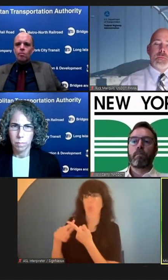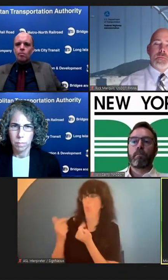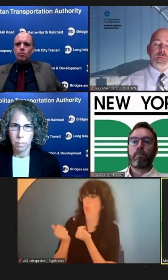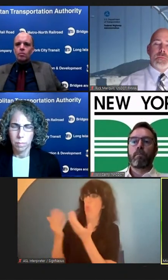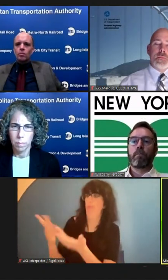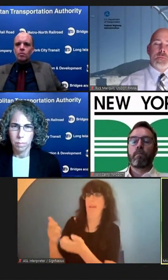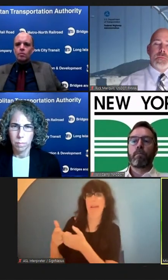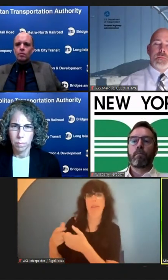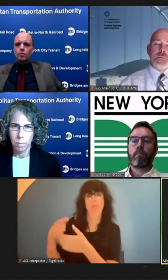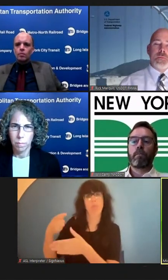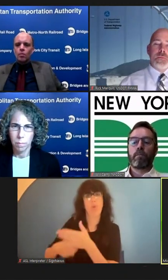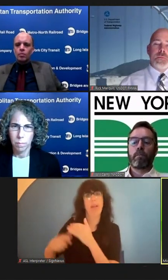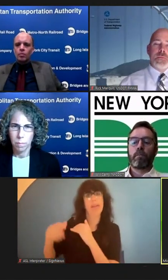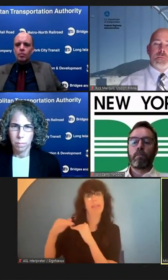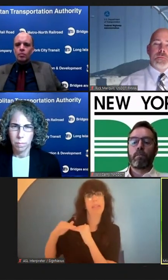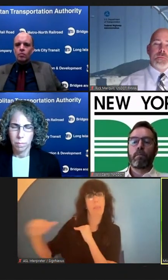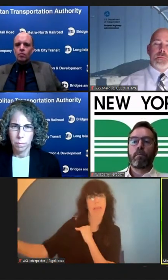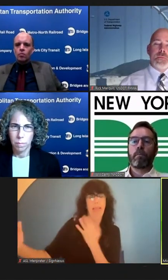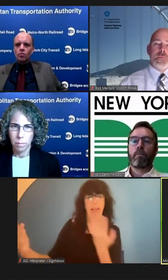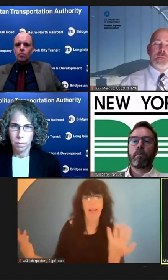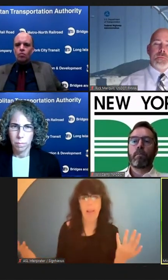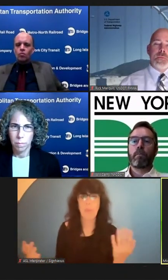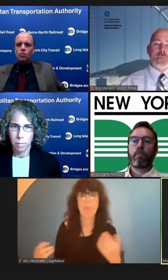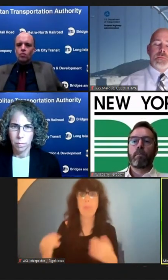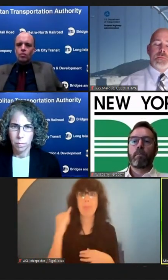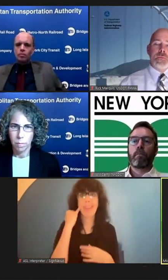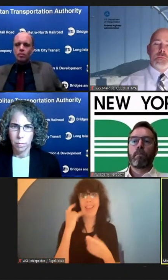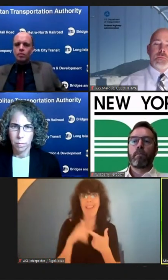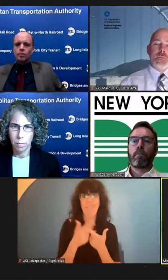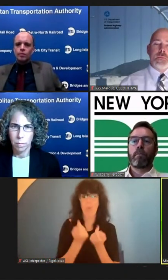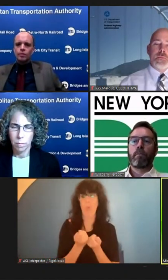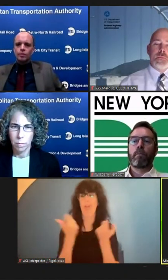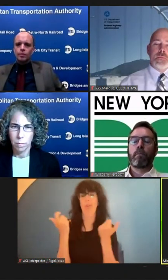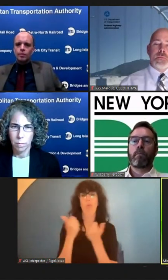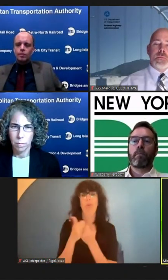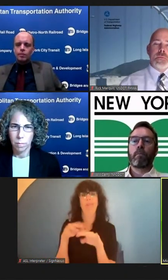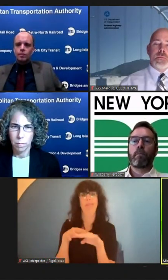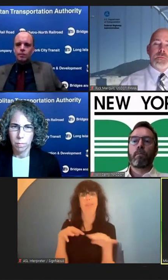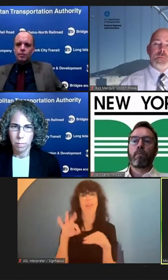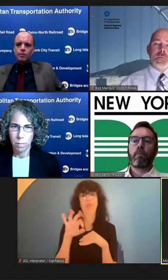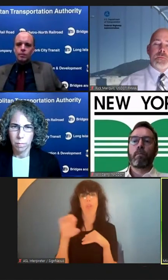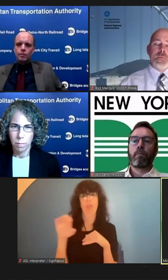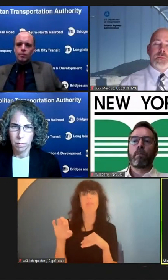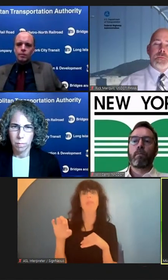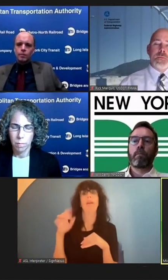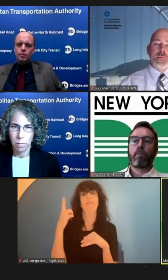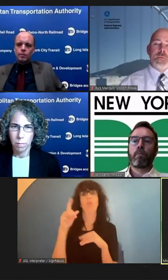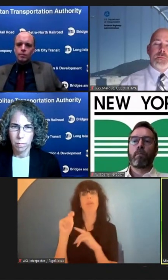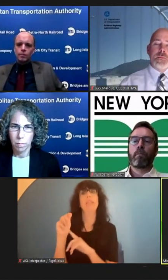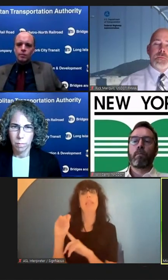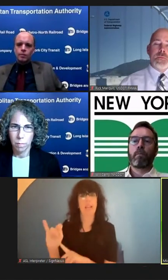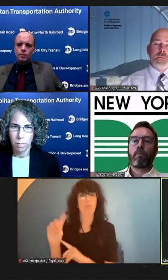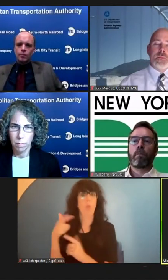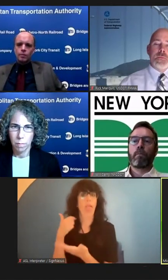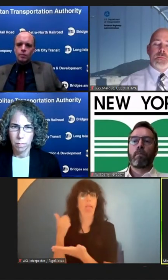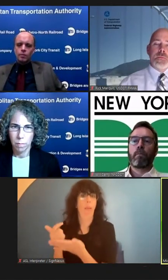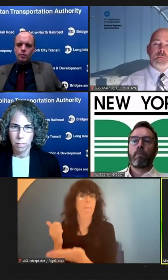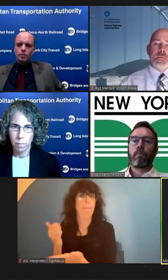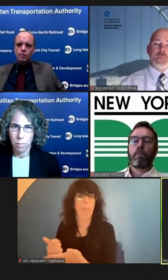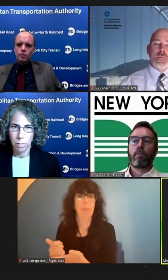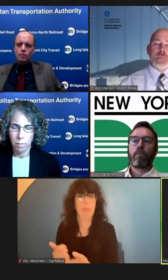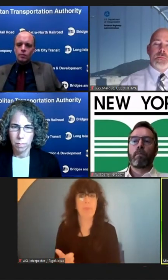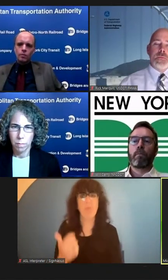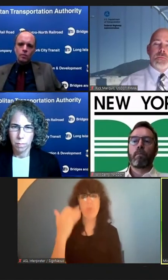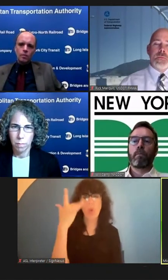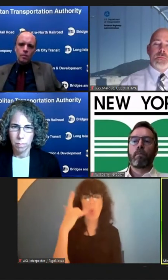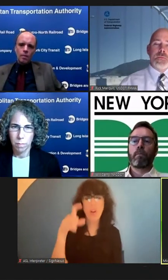stability eliminating the congestion fee for taxis is one way of achieving this why do you need so